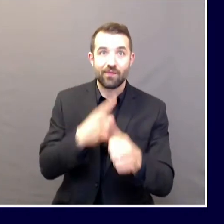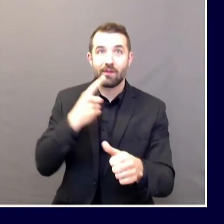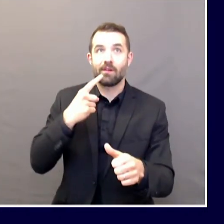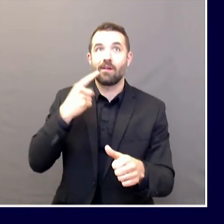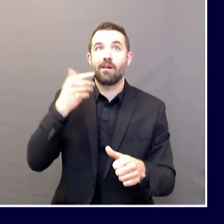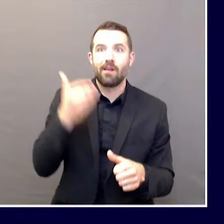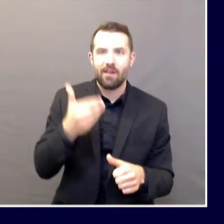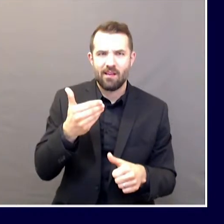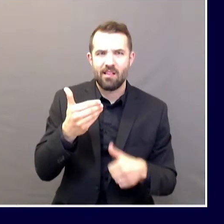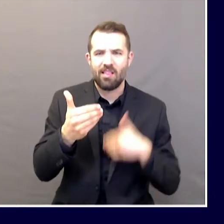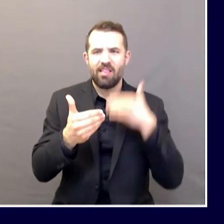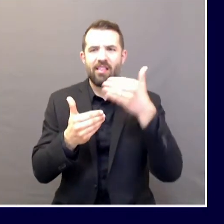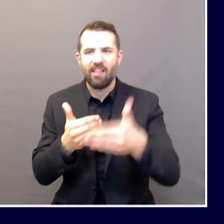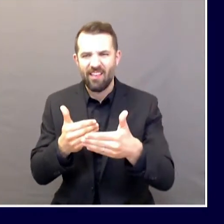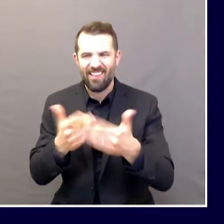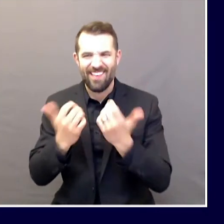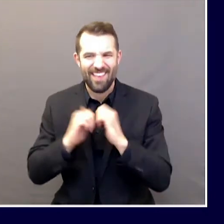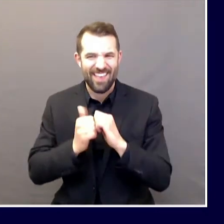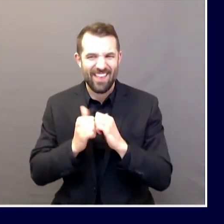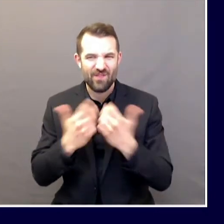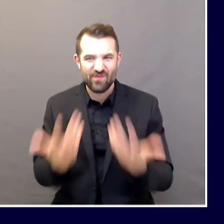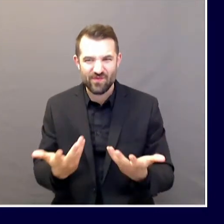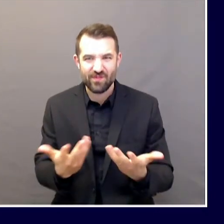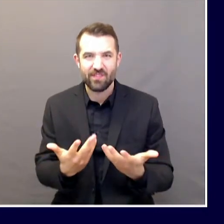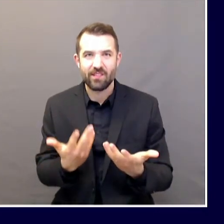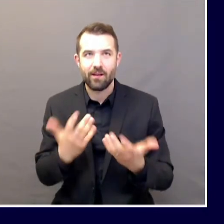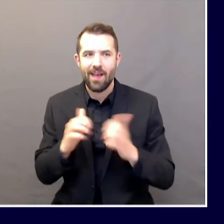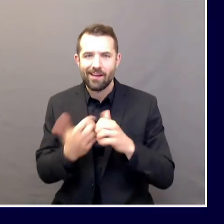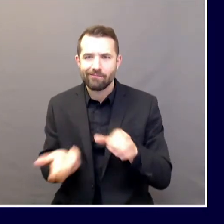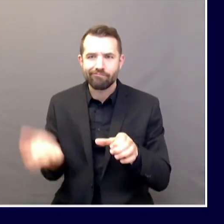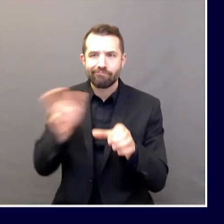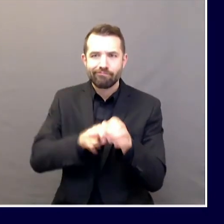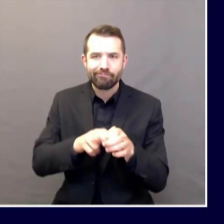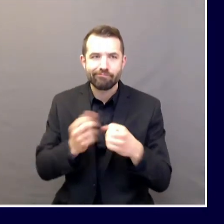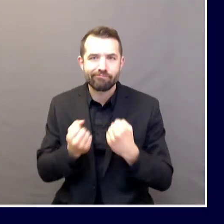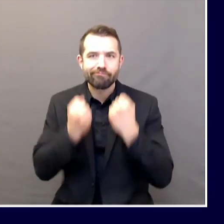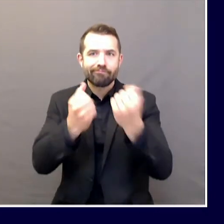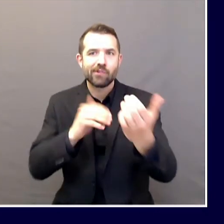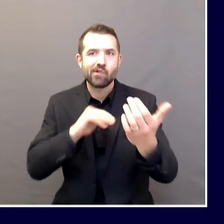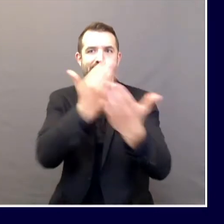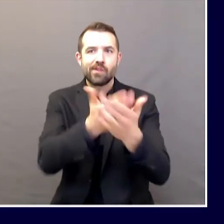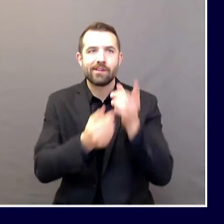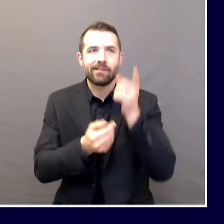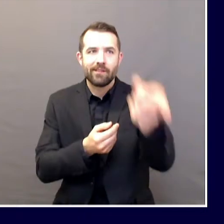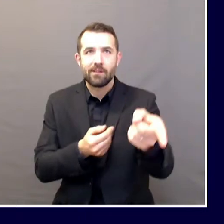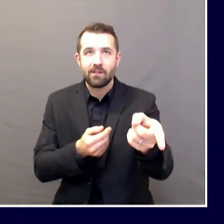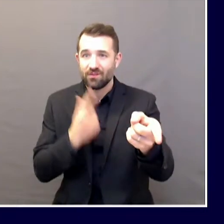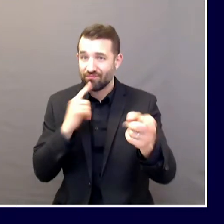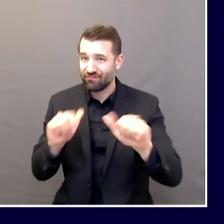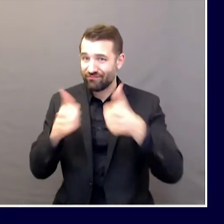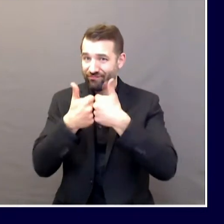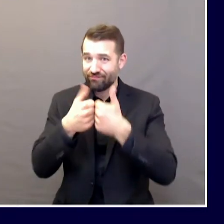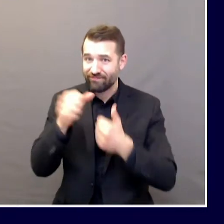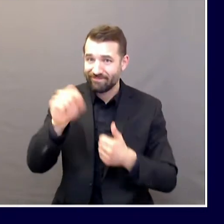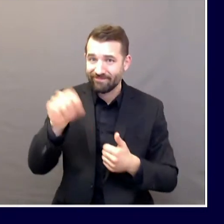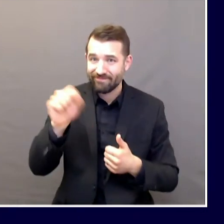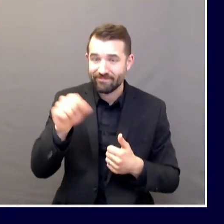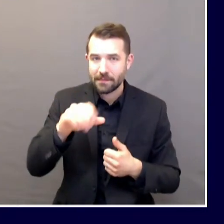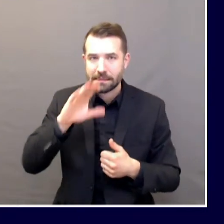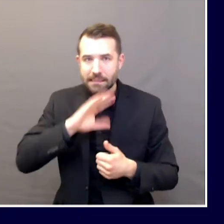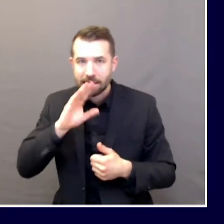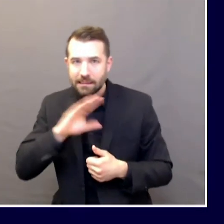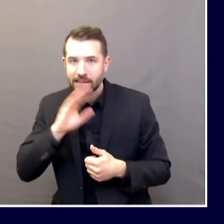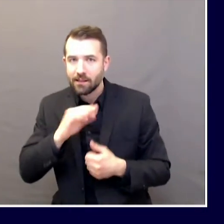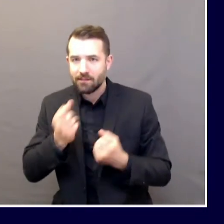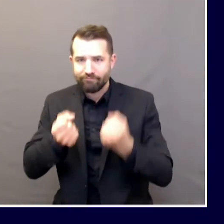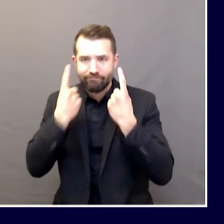many Mainers, getting a ride to wherever you are going to get vaccinated in and of itself presents a challenge. And that's